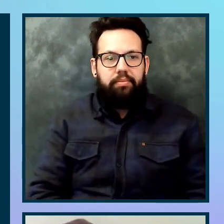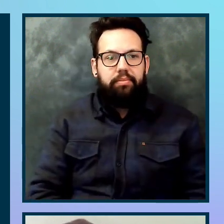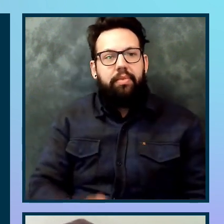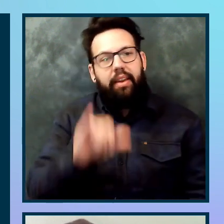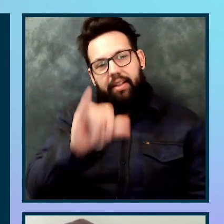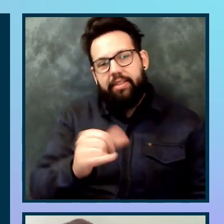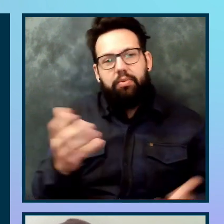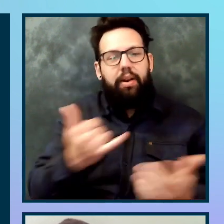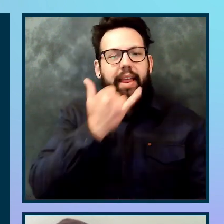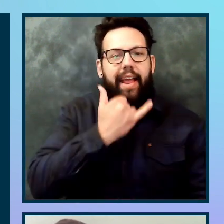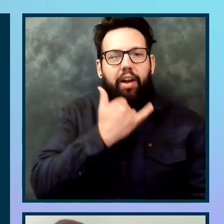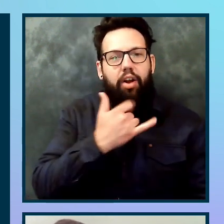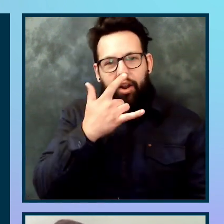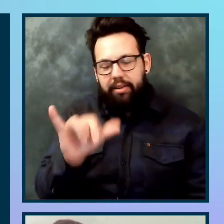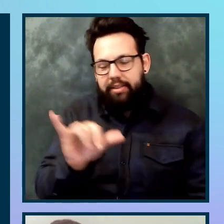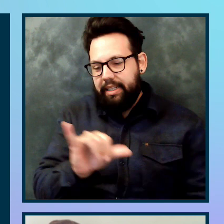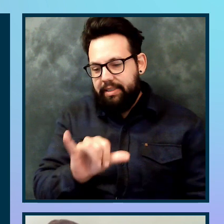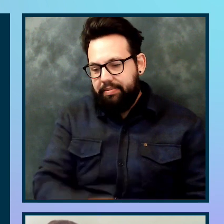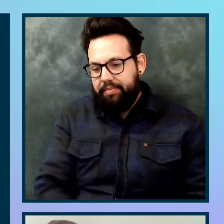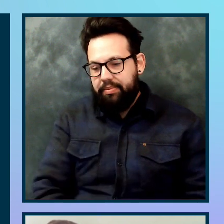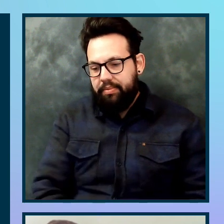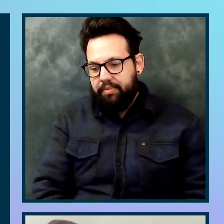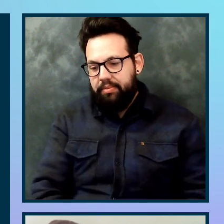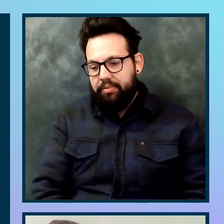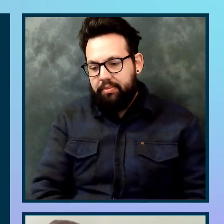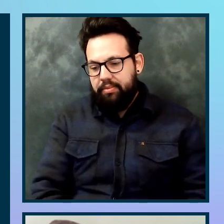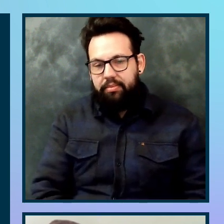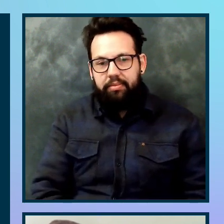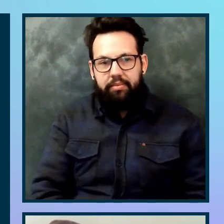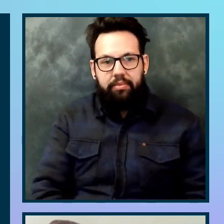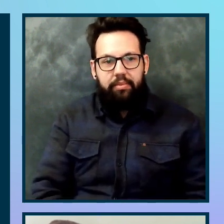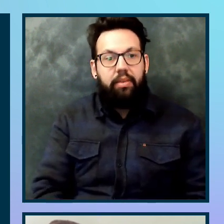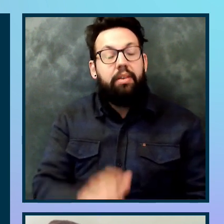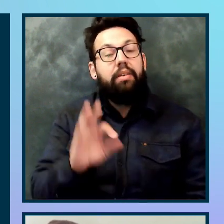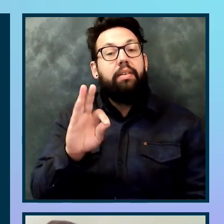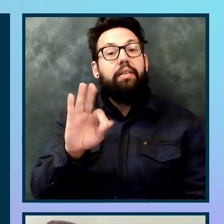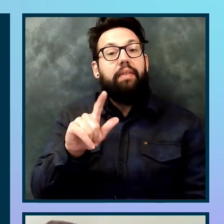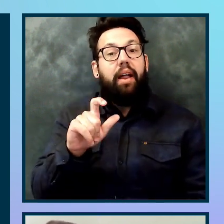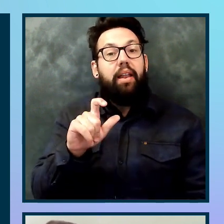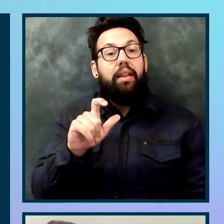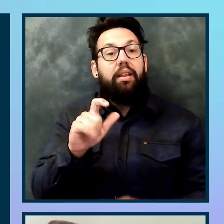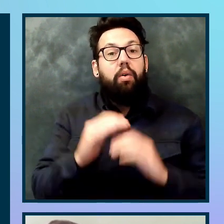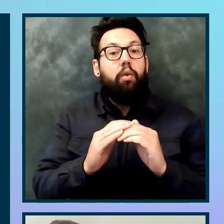like. And so we get our file here. File exceeds 500 kilobytes.